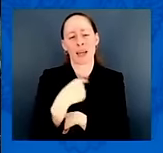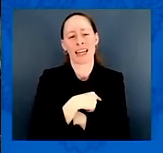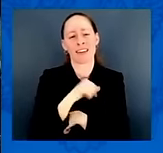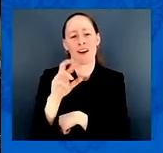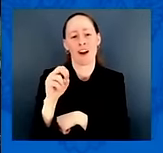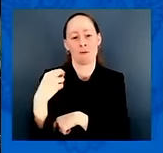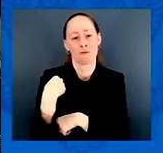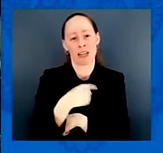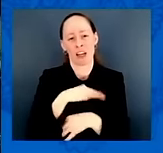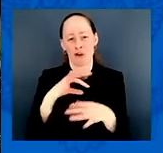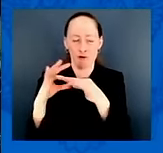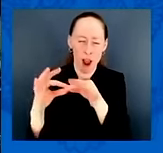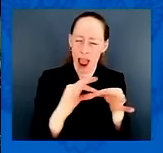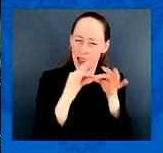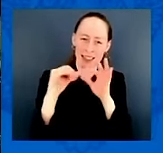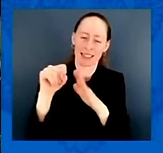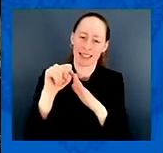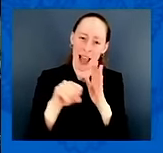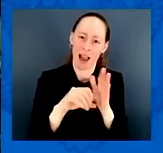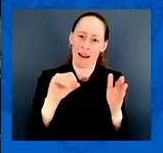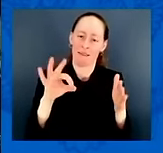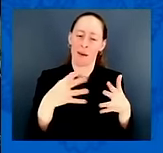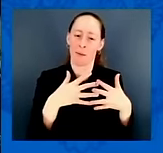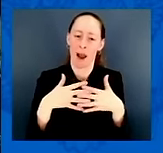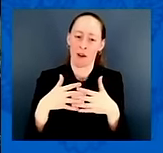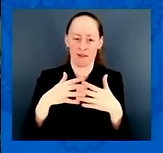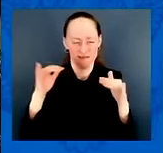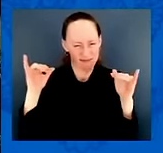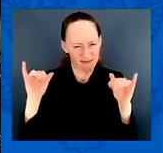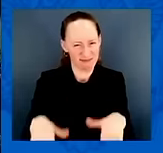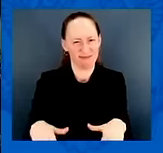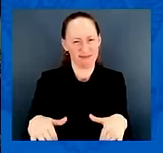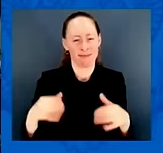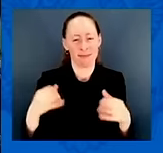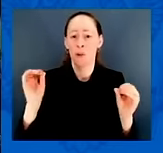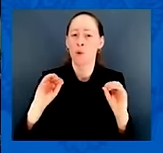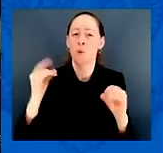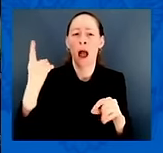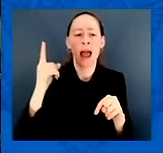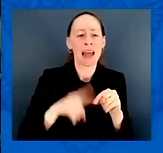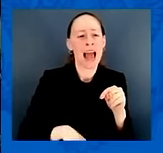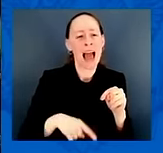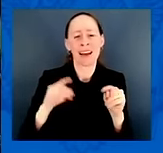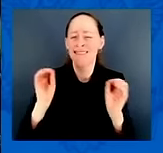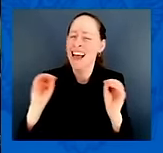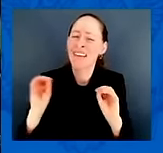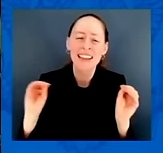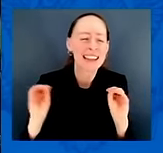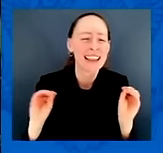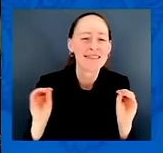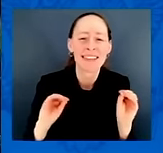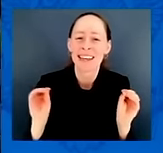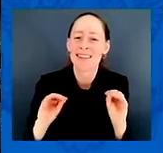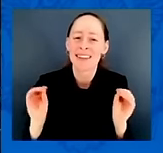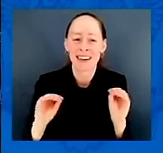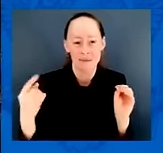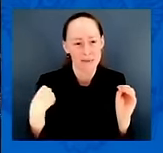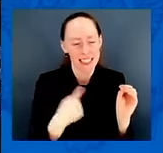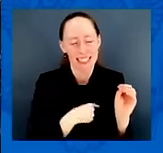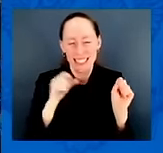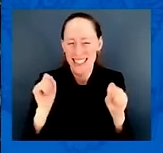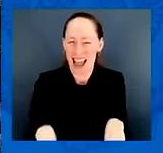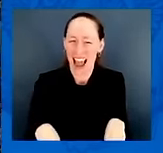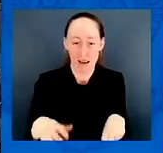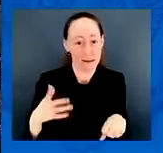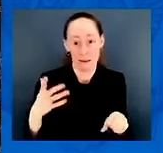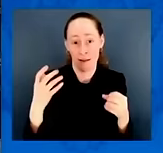And there is nothing, nothing beyond our capacity when we act together. God